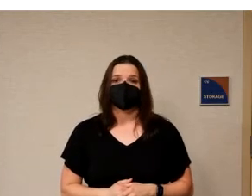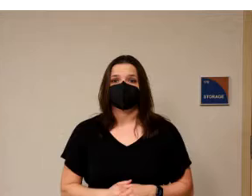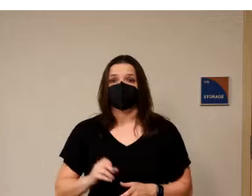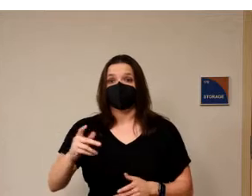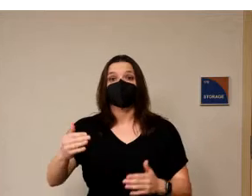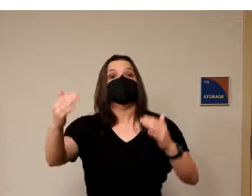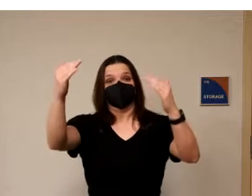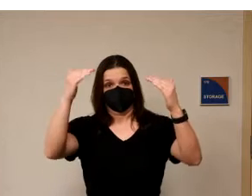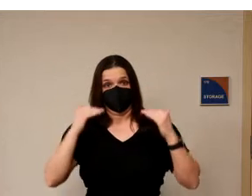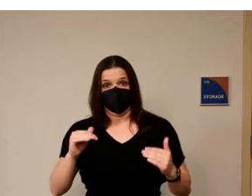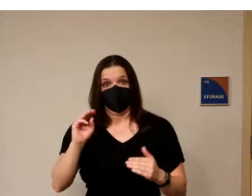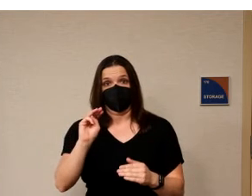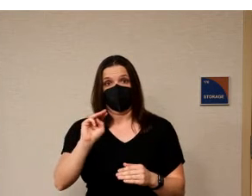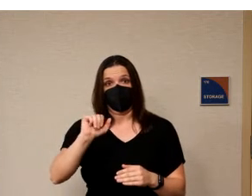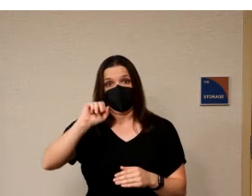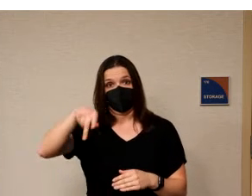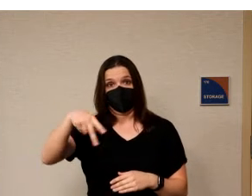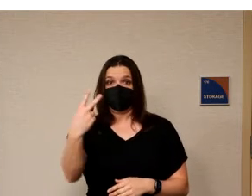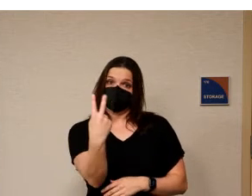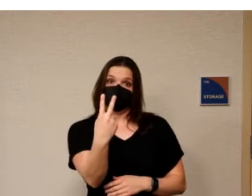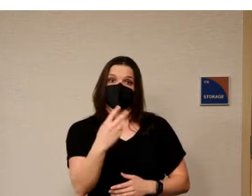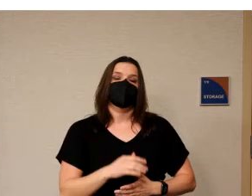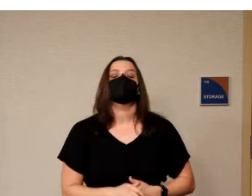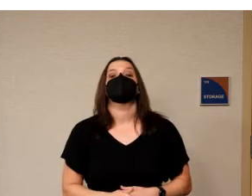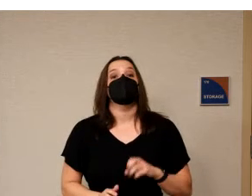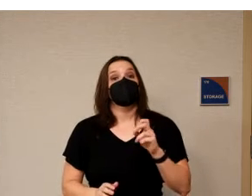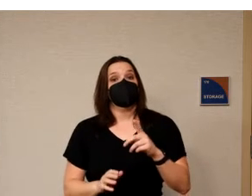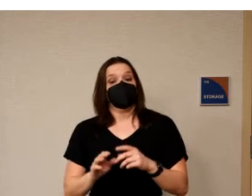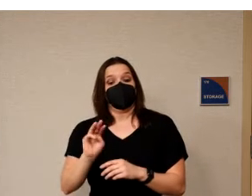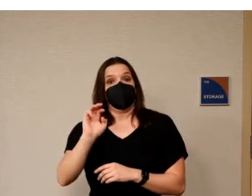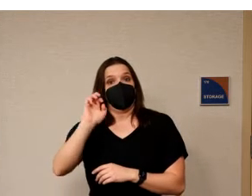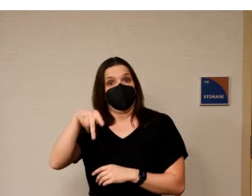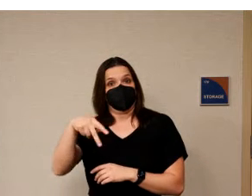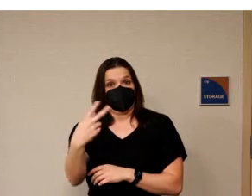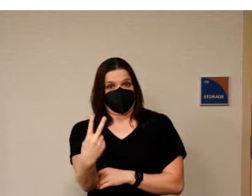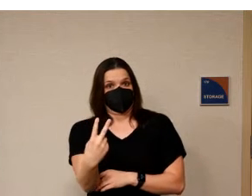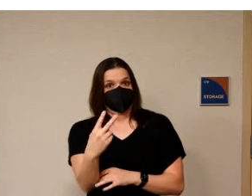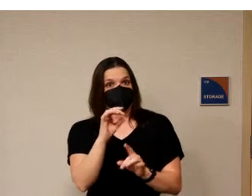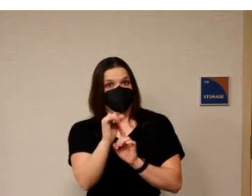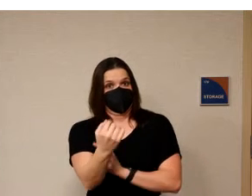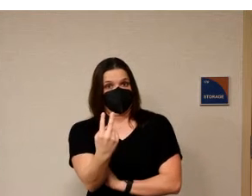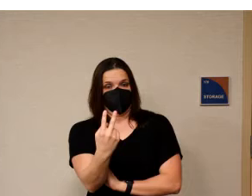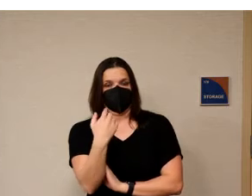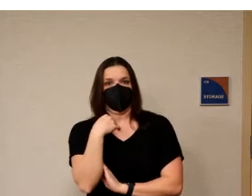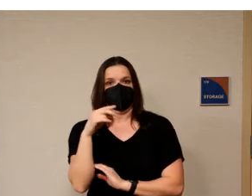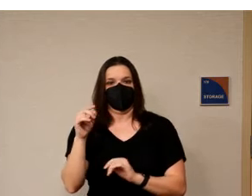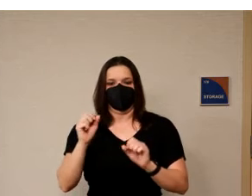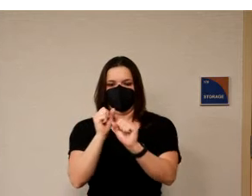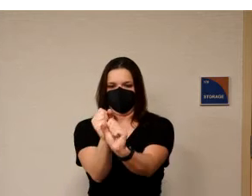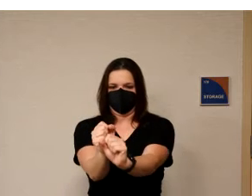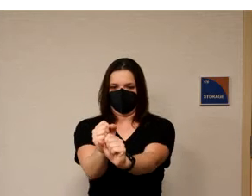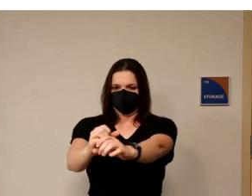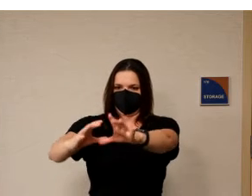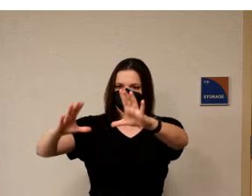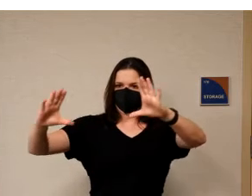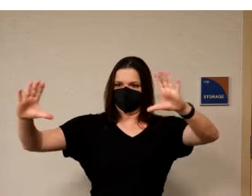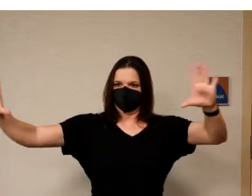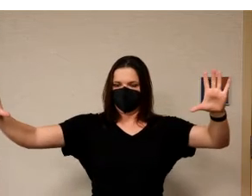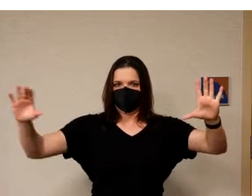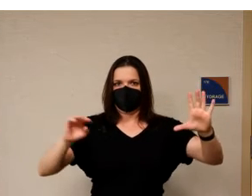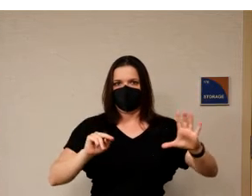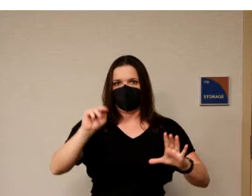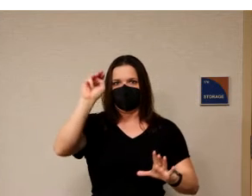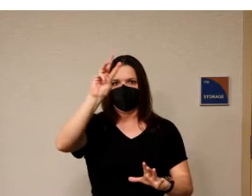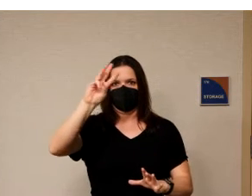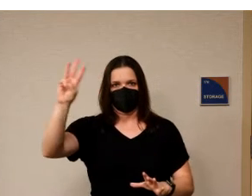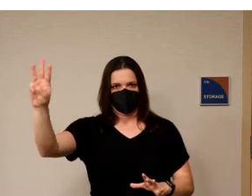Okay, let's move to 2. All right. So scenario 2, we will start by looking at this Northwest District,